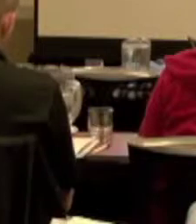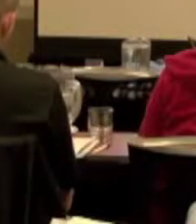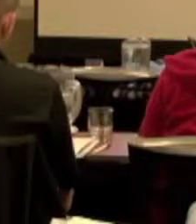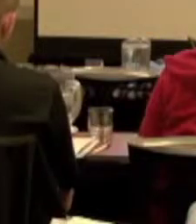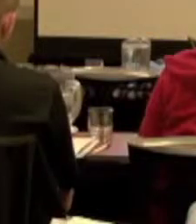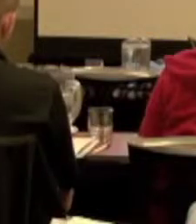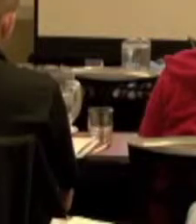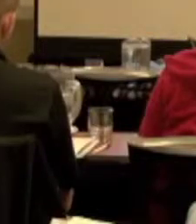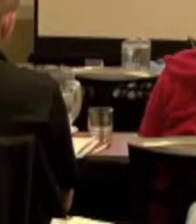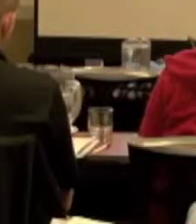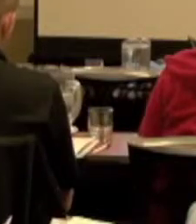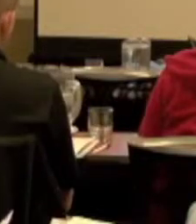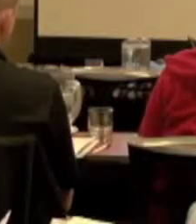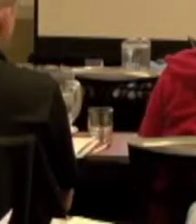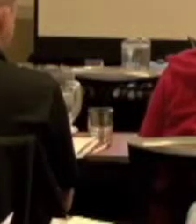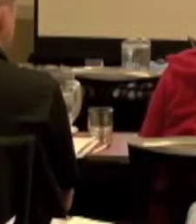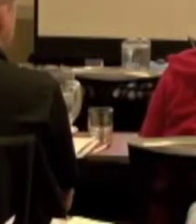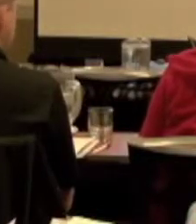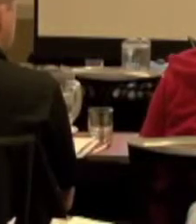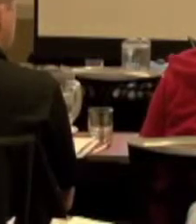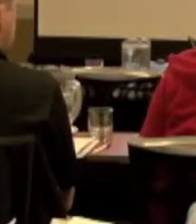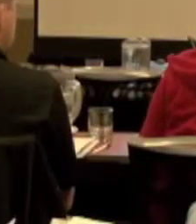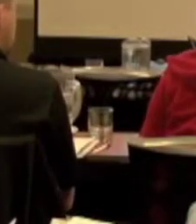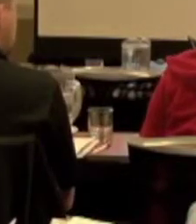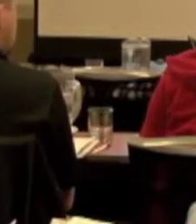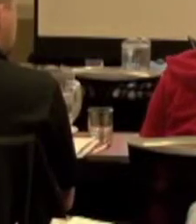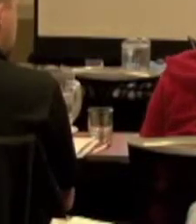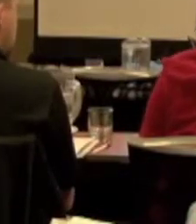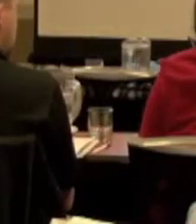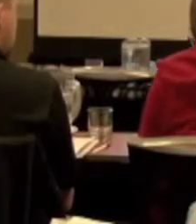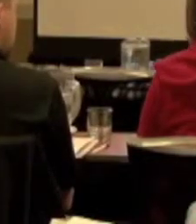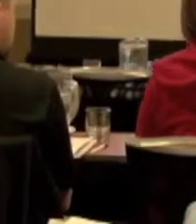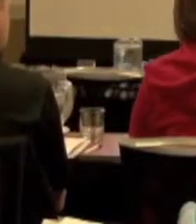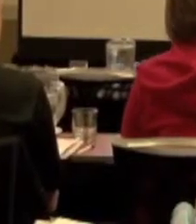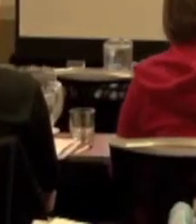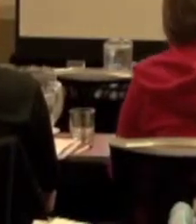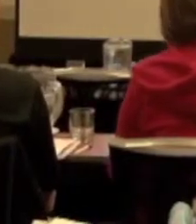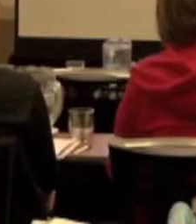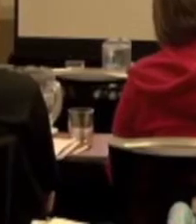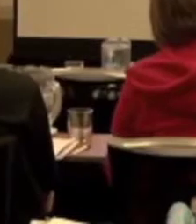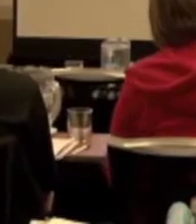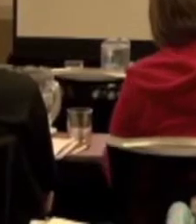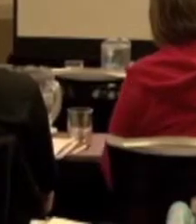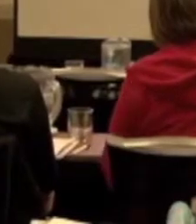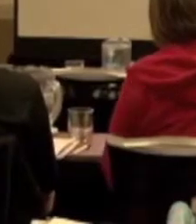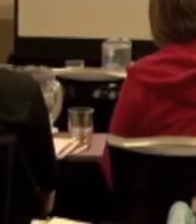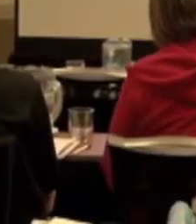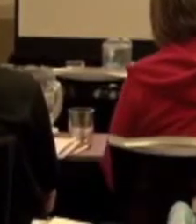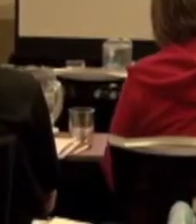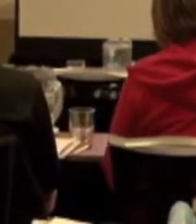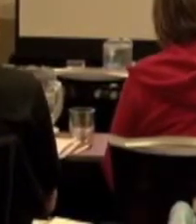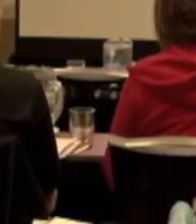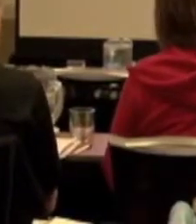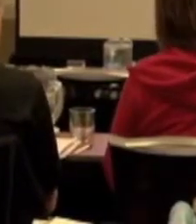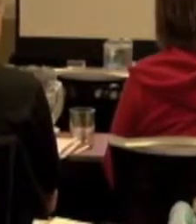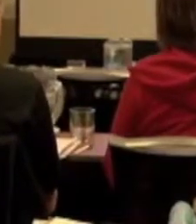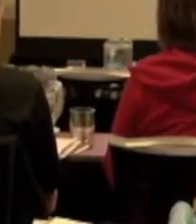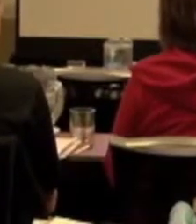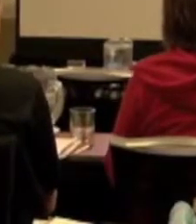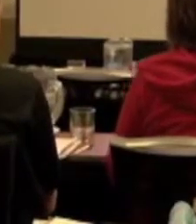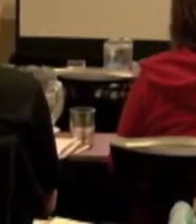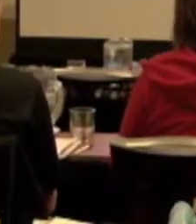start just from that sheet right there. What have you learned about Amy? Any ideas about what kinds of things might set the behavior